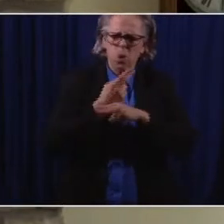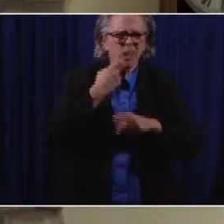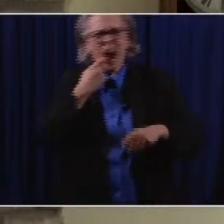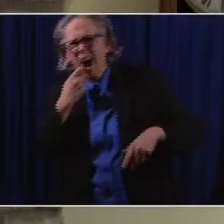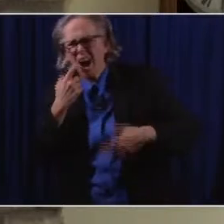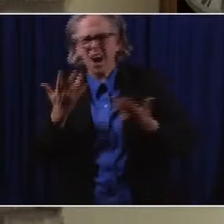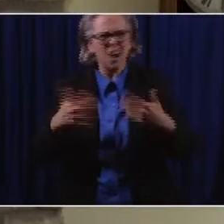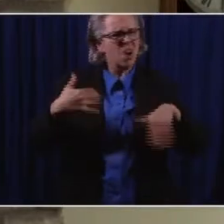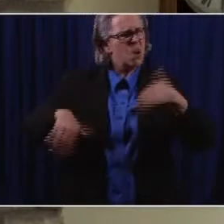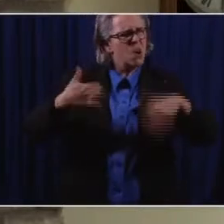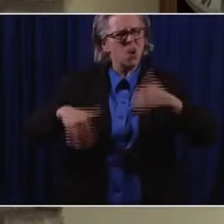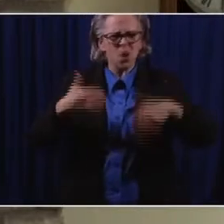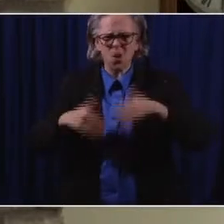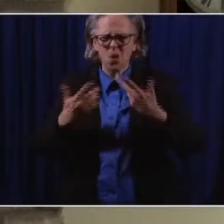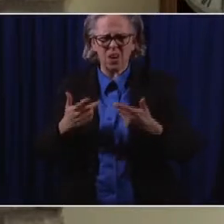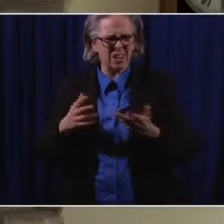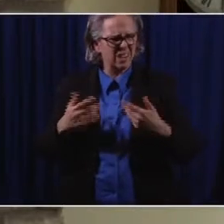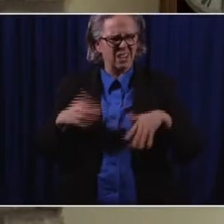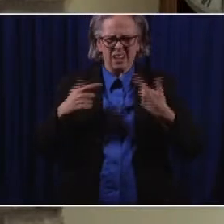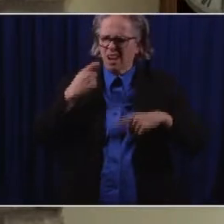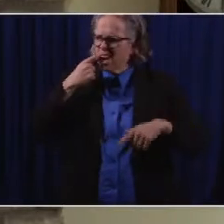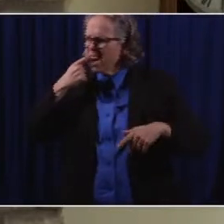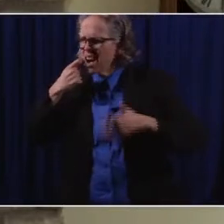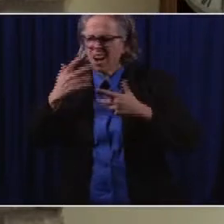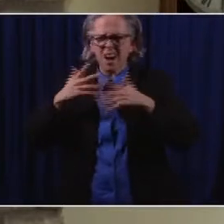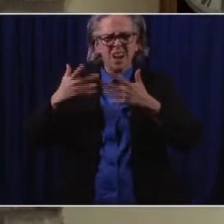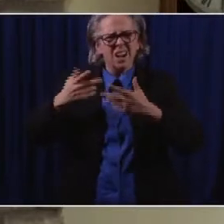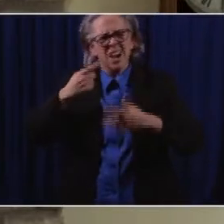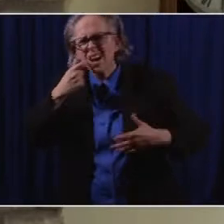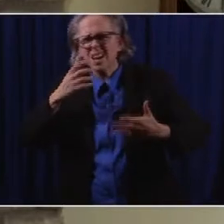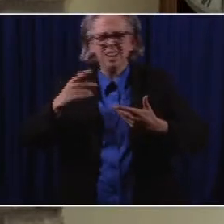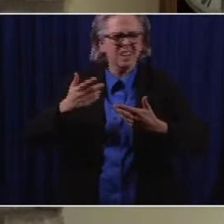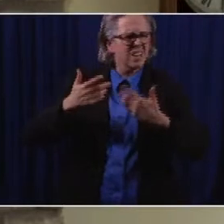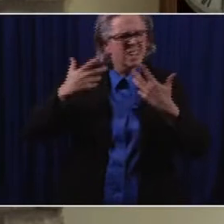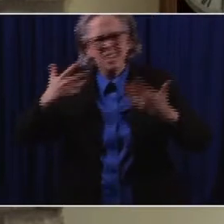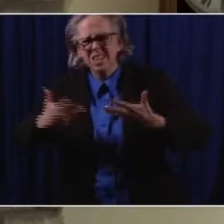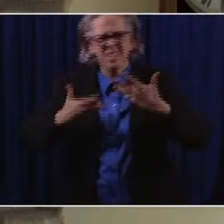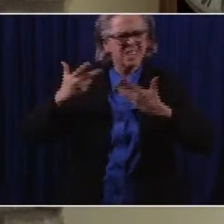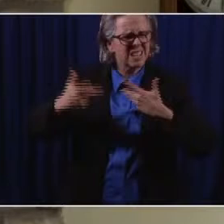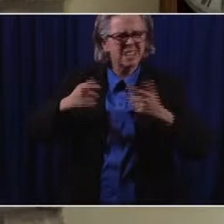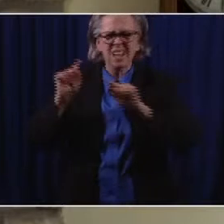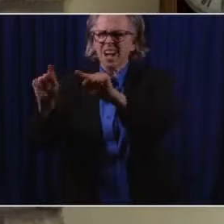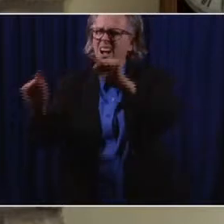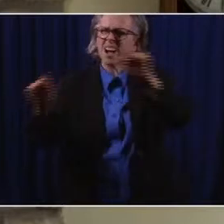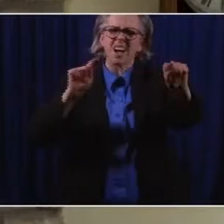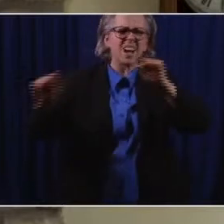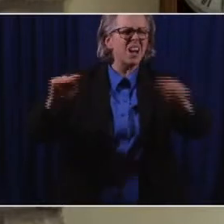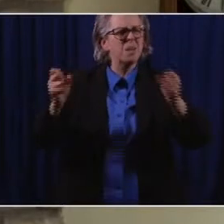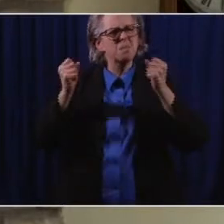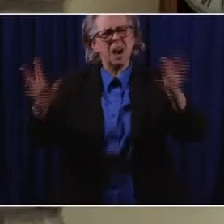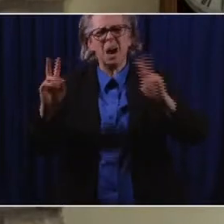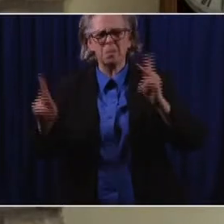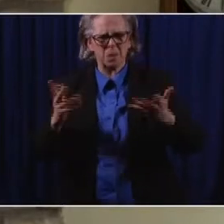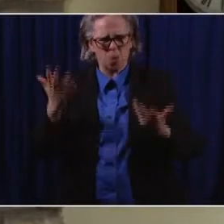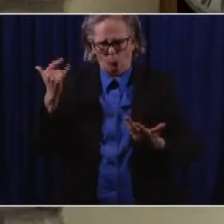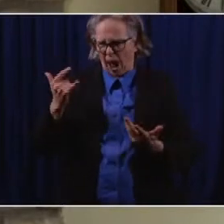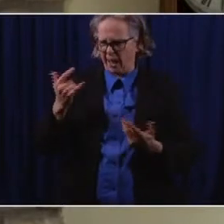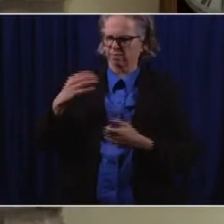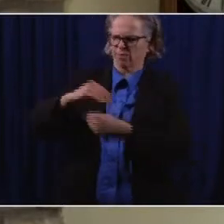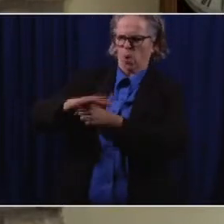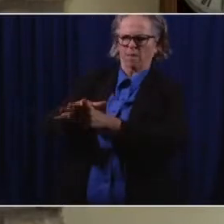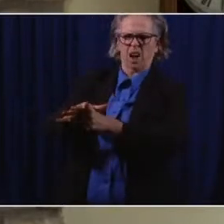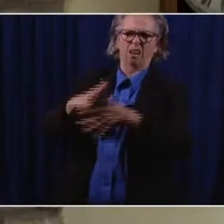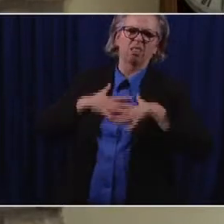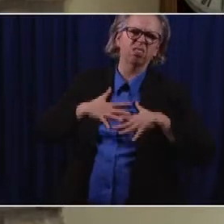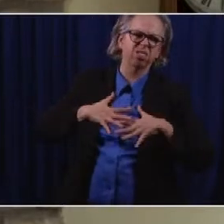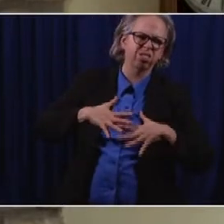dependency. And so these are some of the things that have come along with the virus that, obviously cause